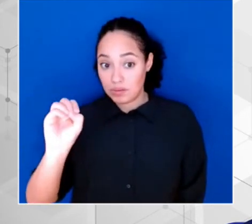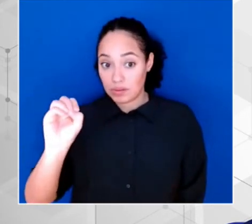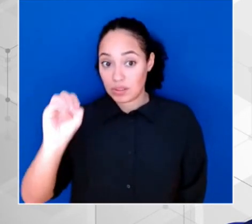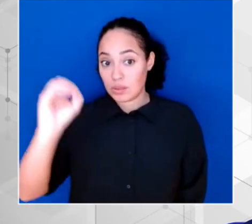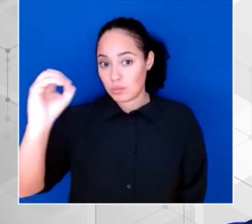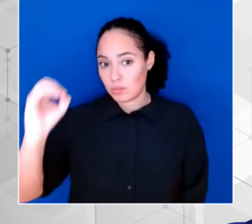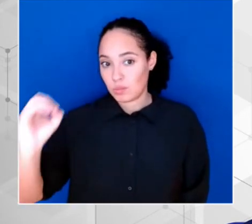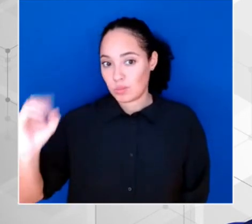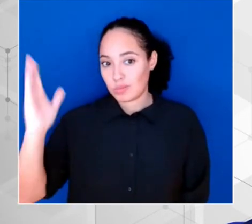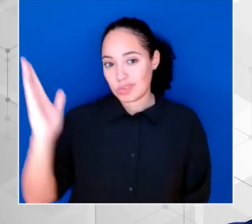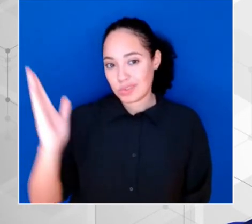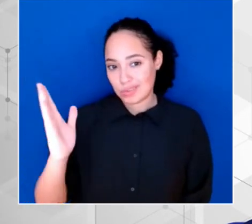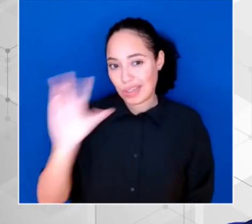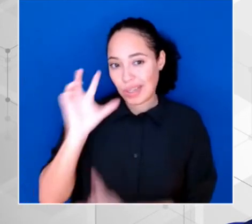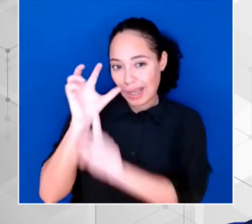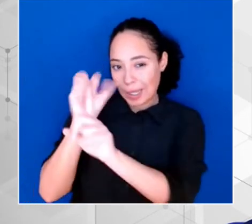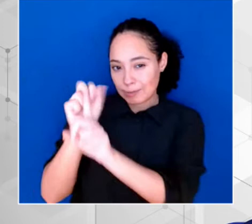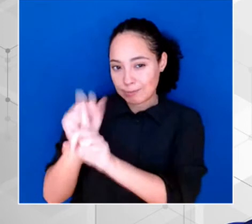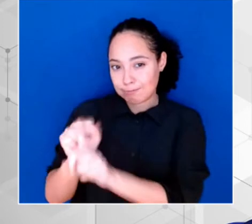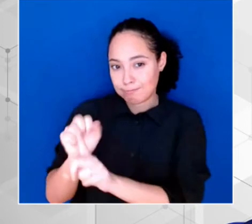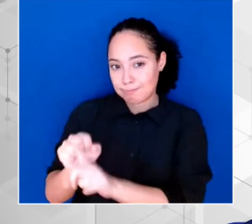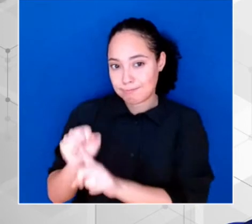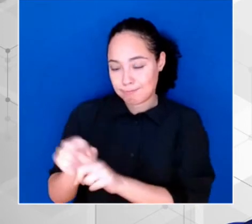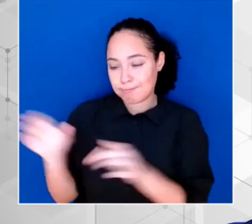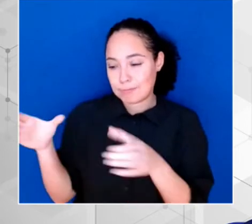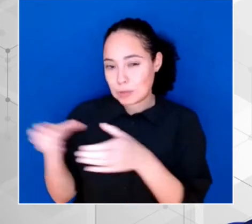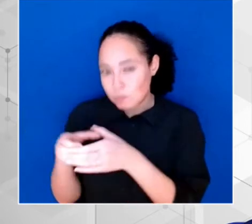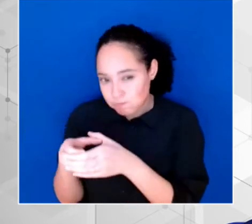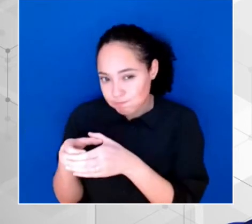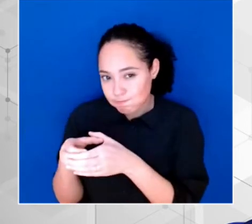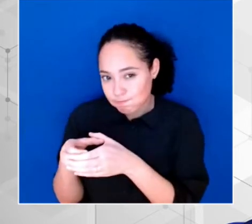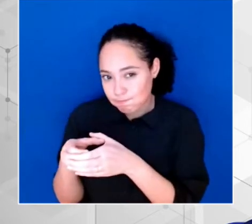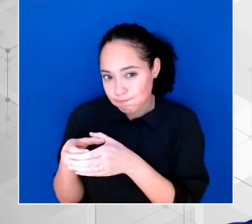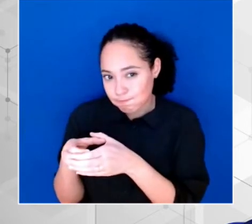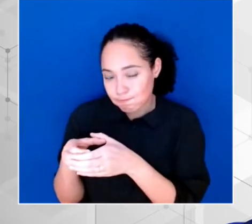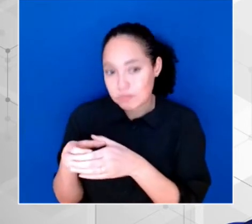as well is do manual tests and simulation tests. Of course,